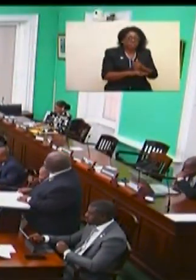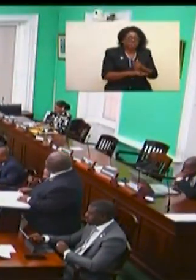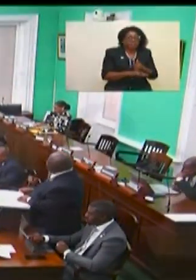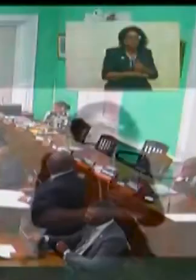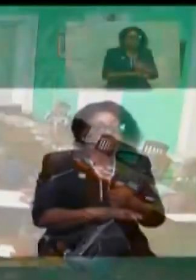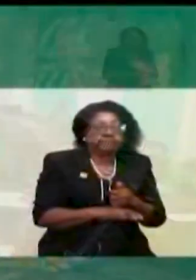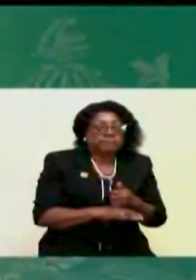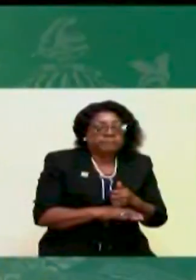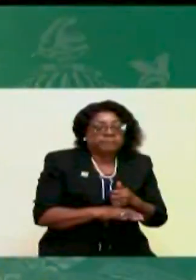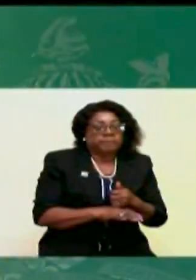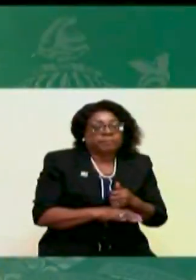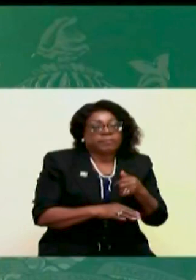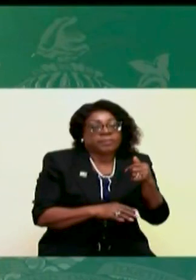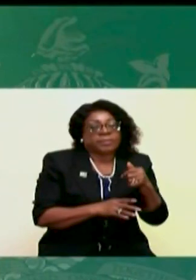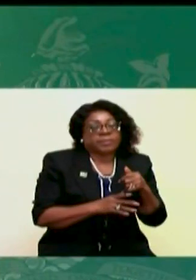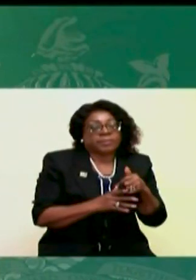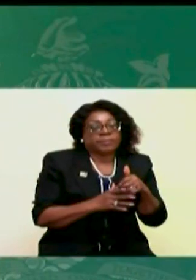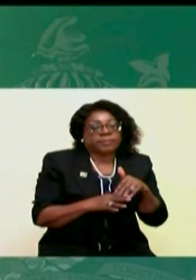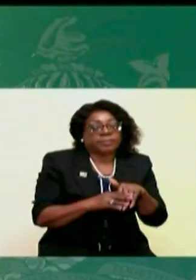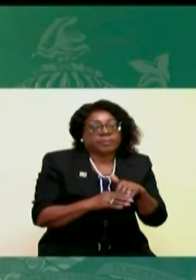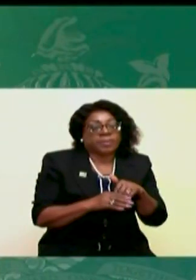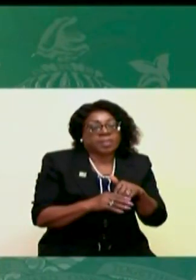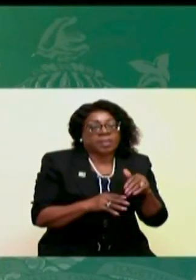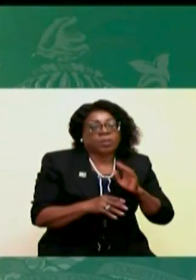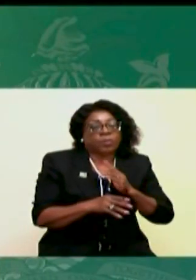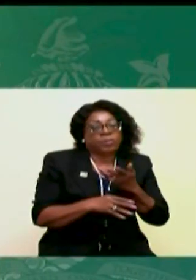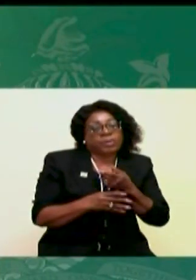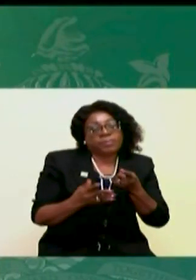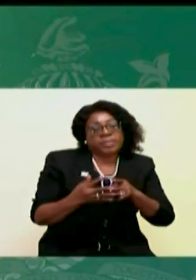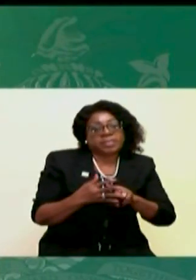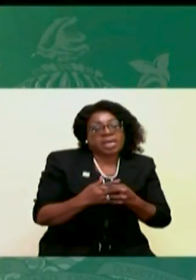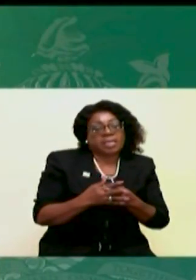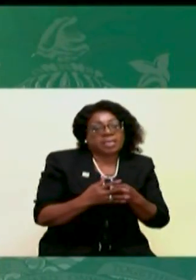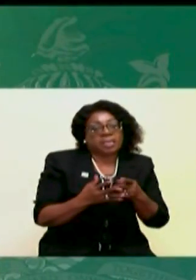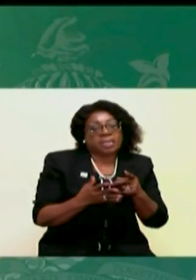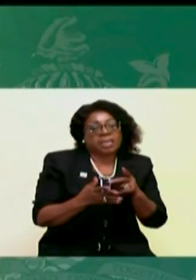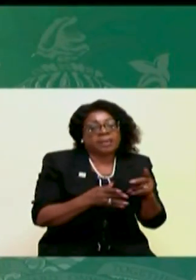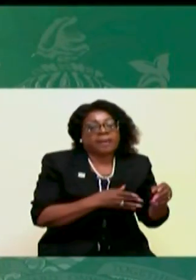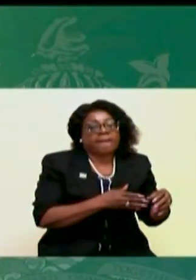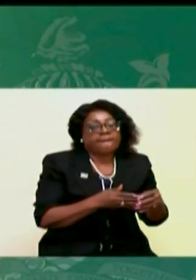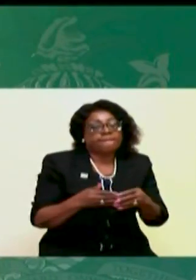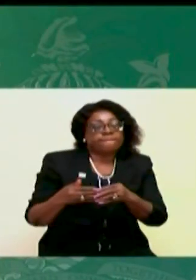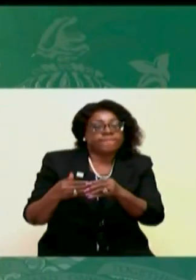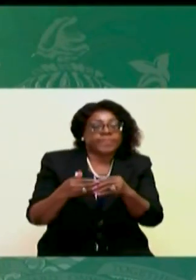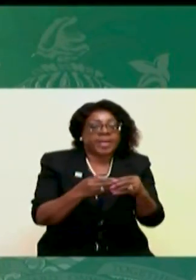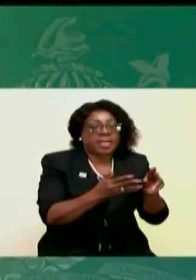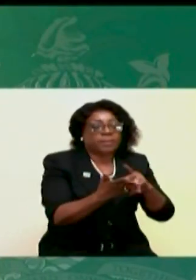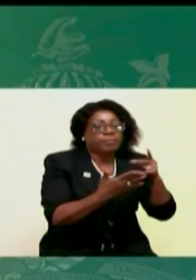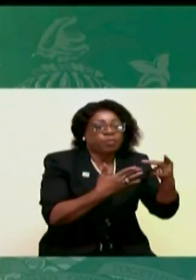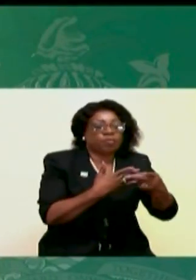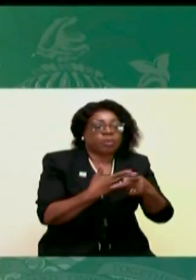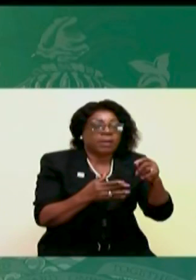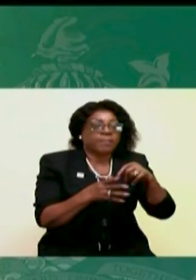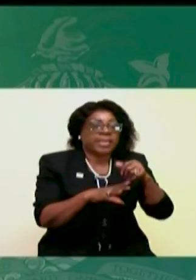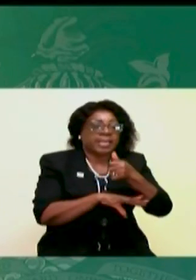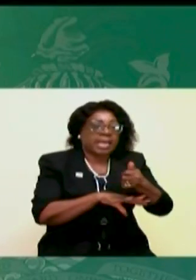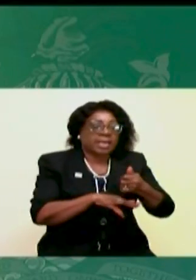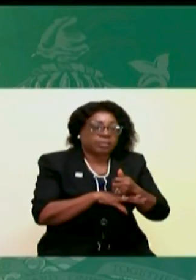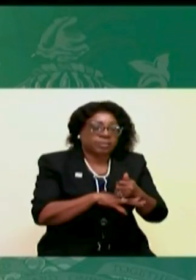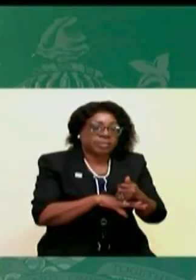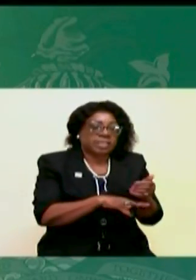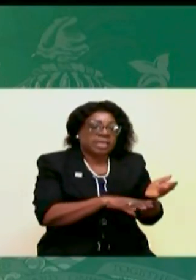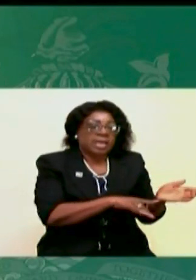Madam Speaker, in fact, we will be launching a pilot program in South Andres shortly, as there is a high demand for